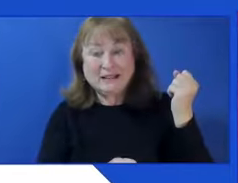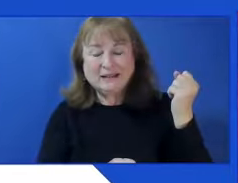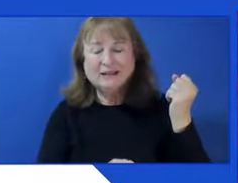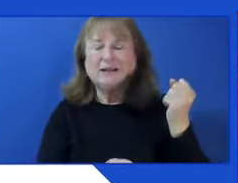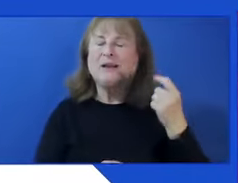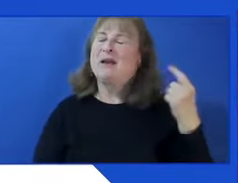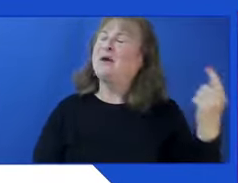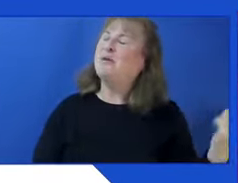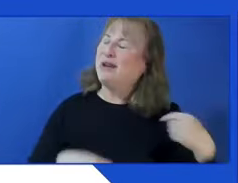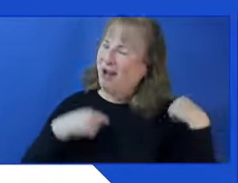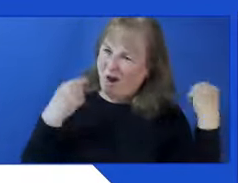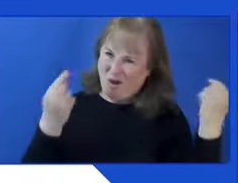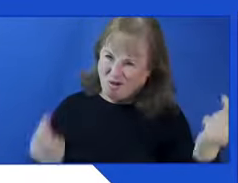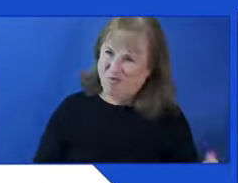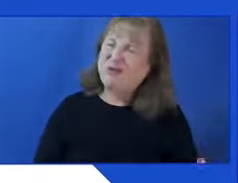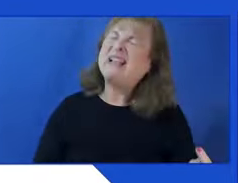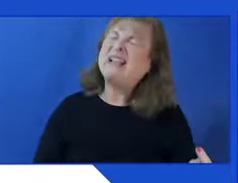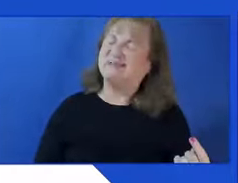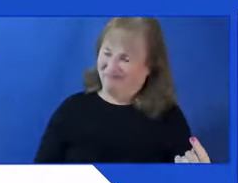always have.